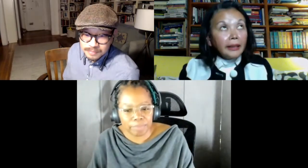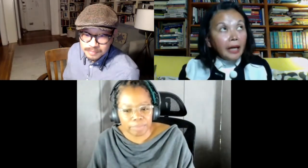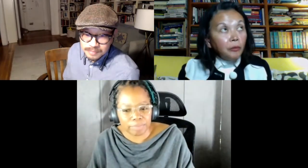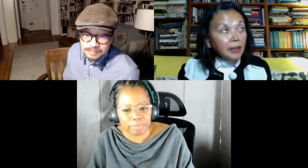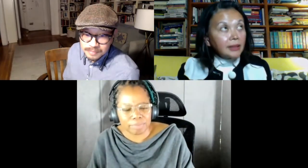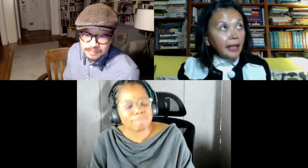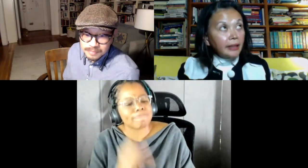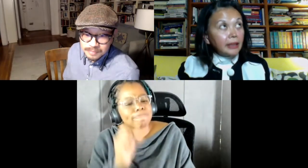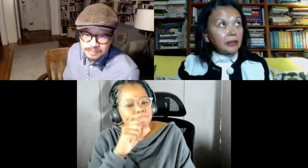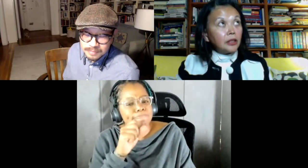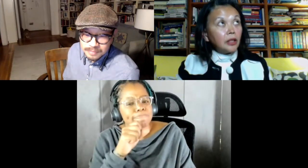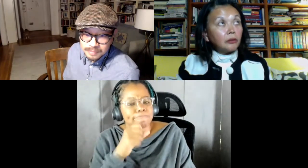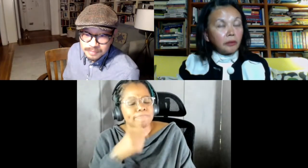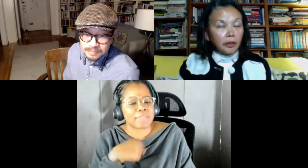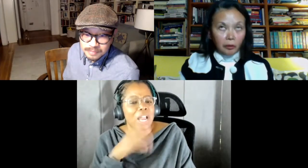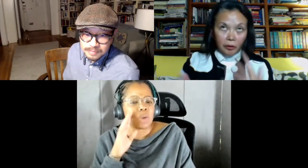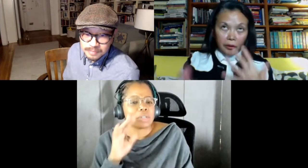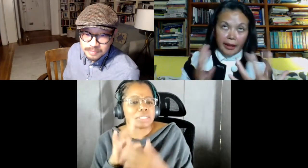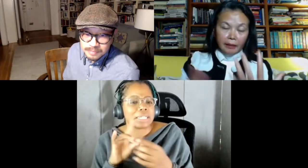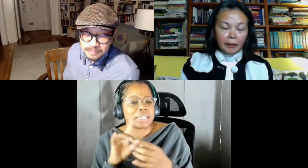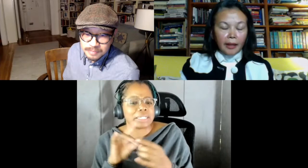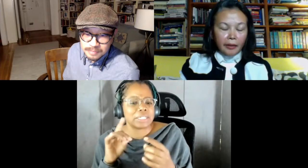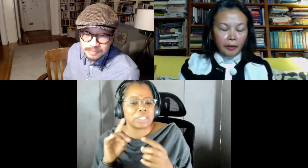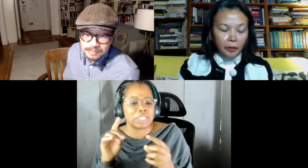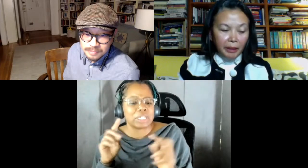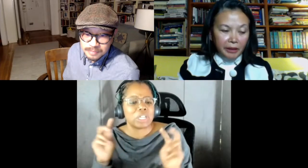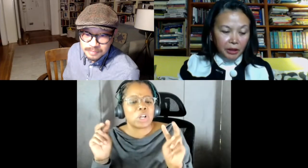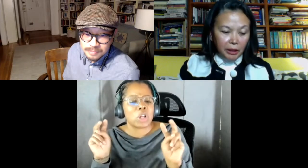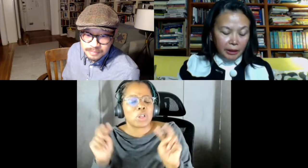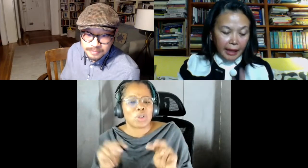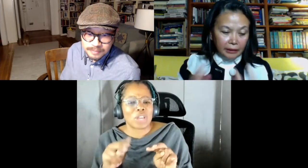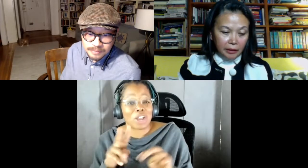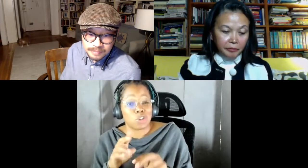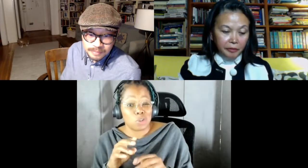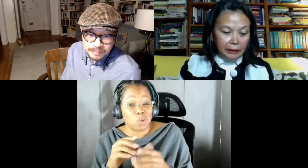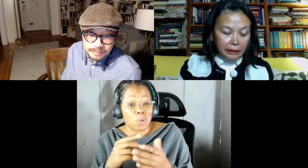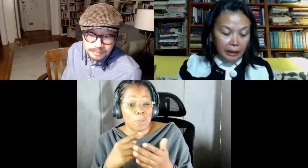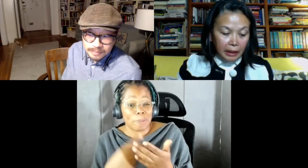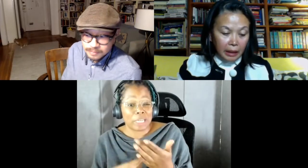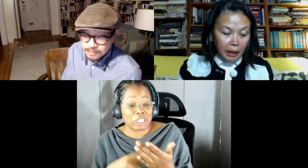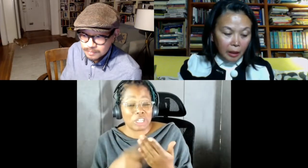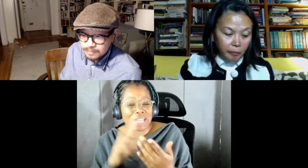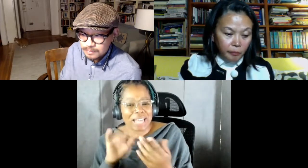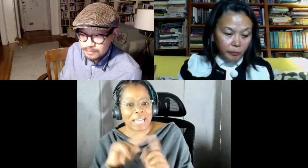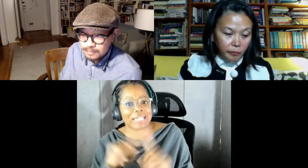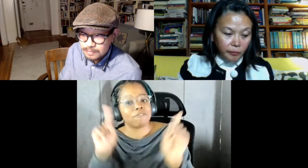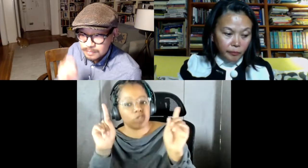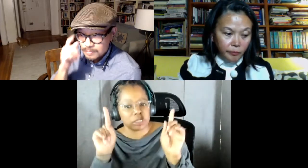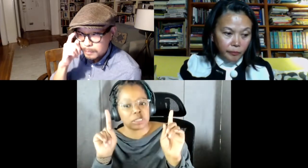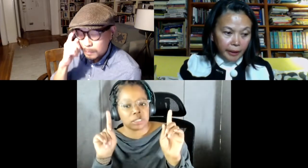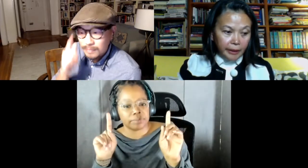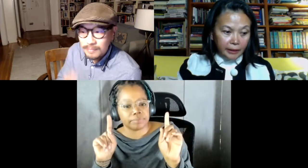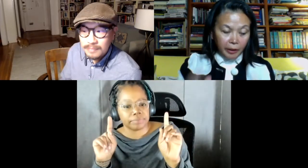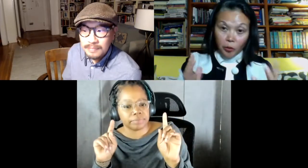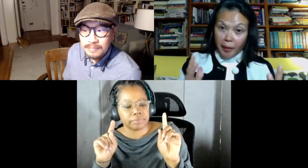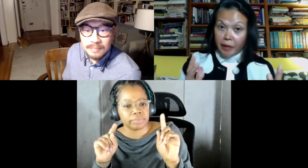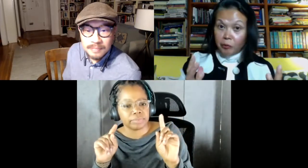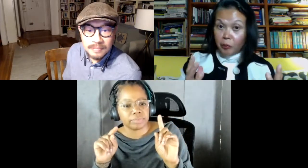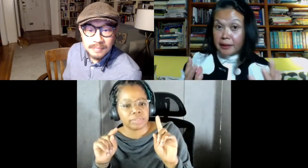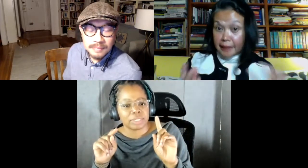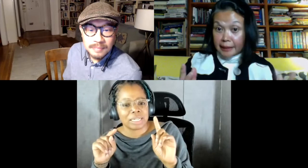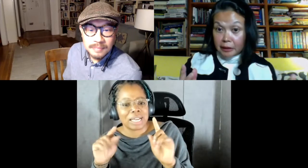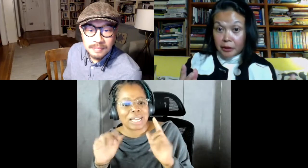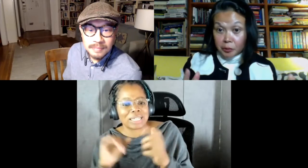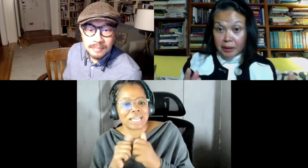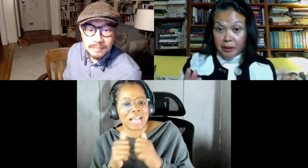Yeah, and I will say this, looking at, you mentioned that difference in the way